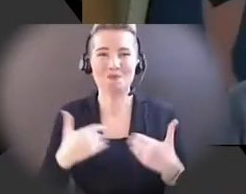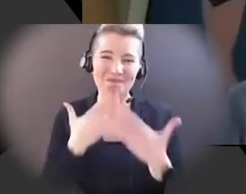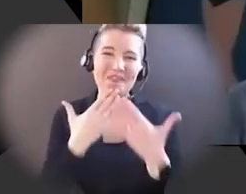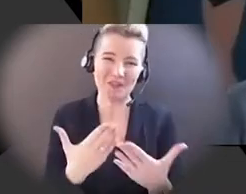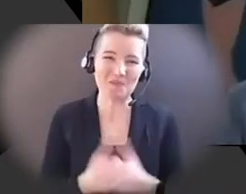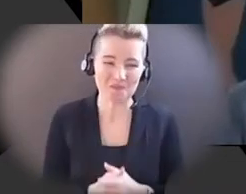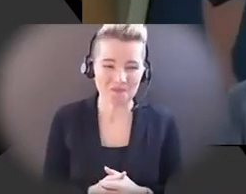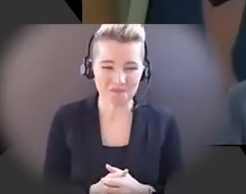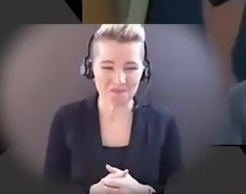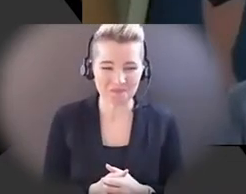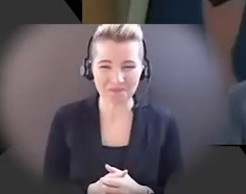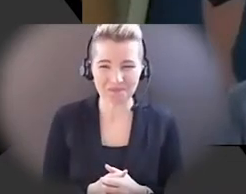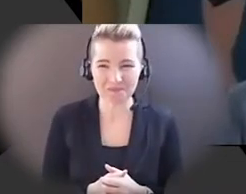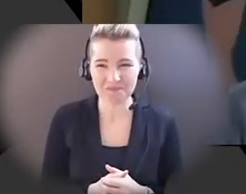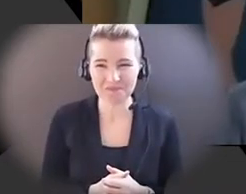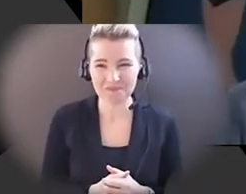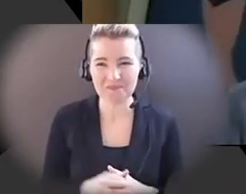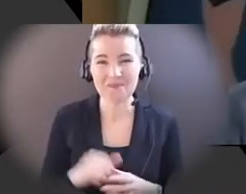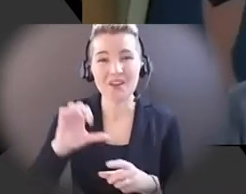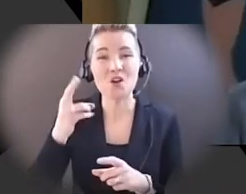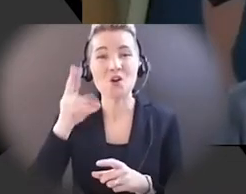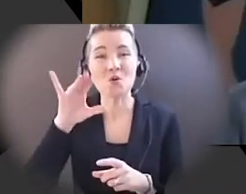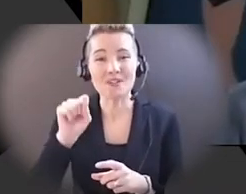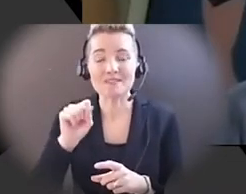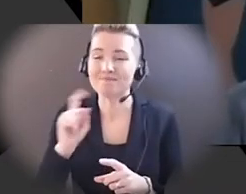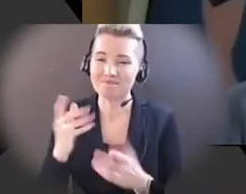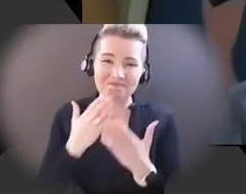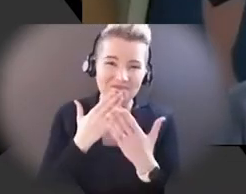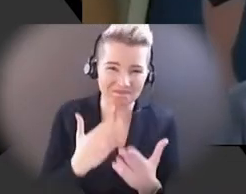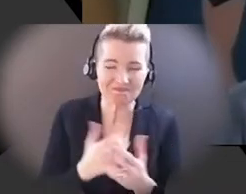Nice. So for those of you who don't know,